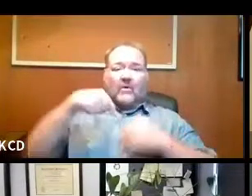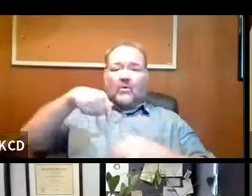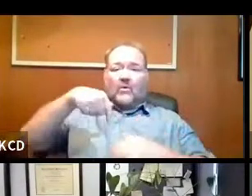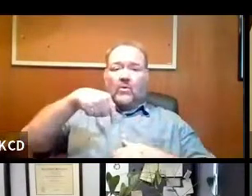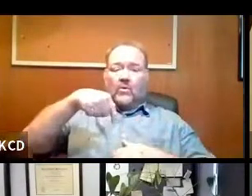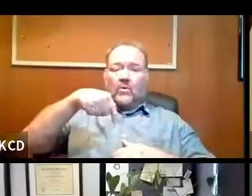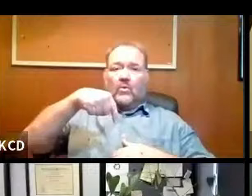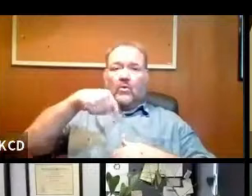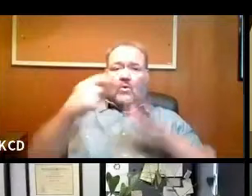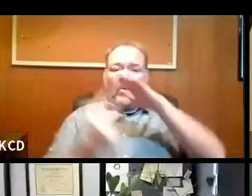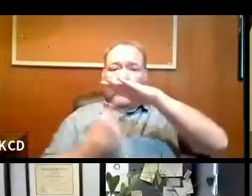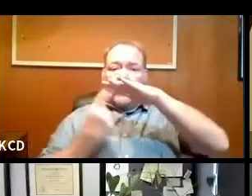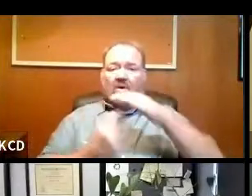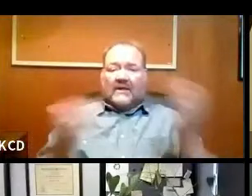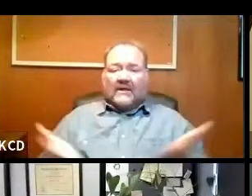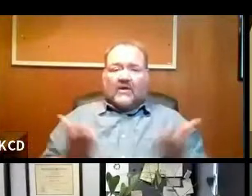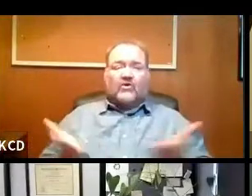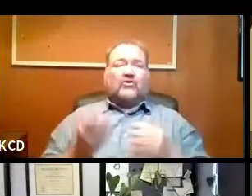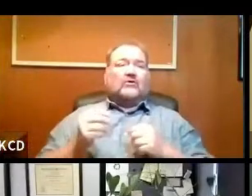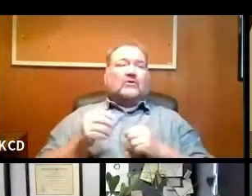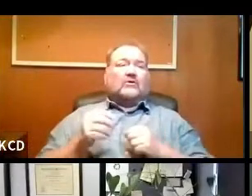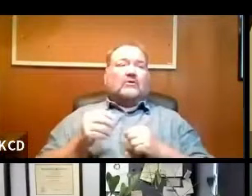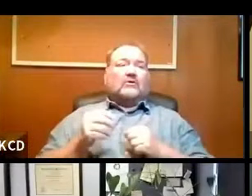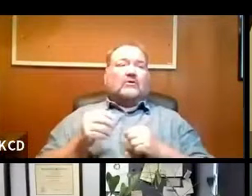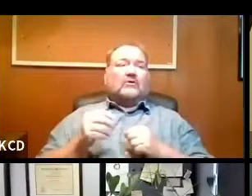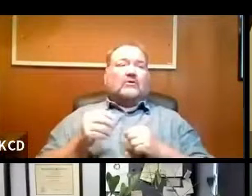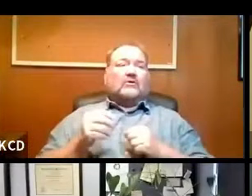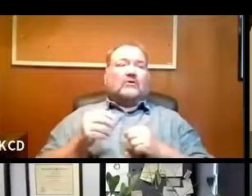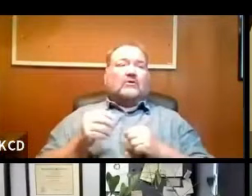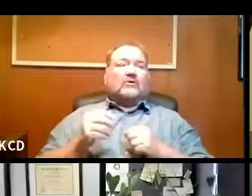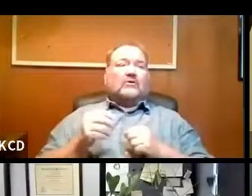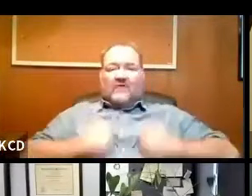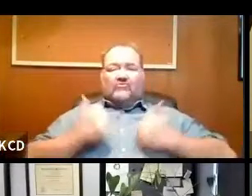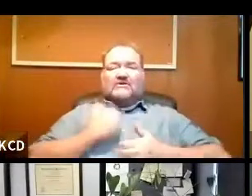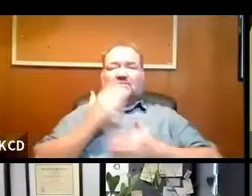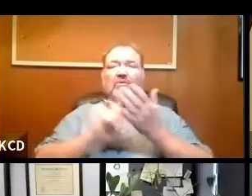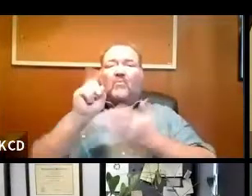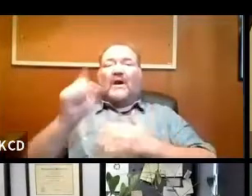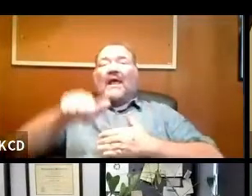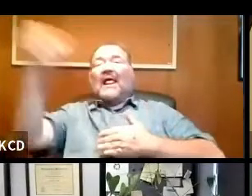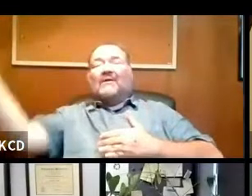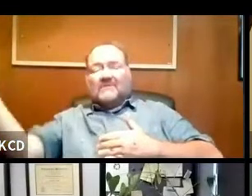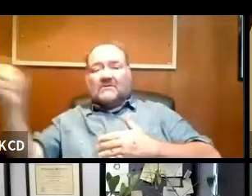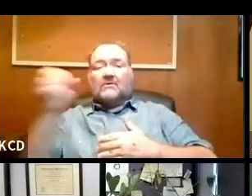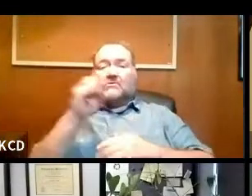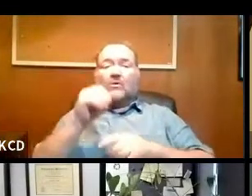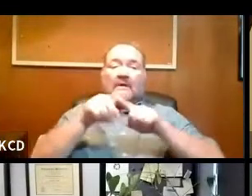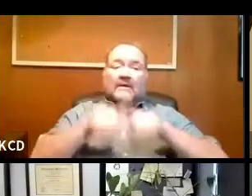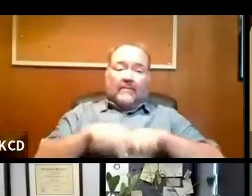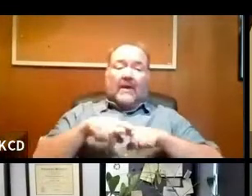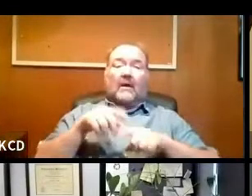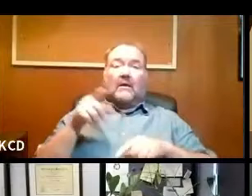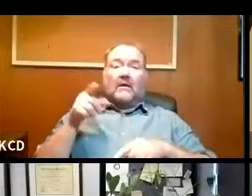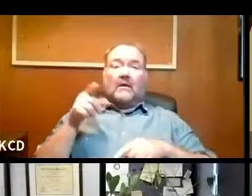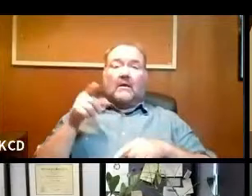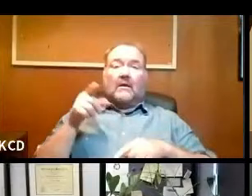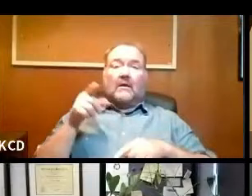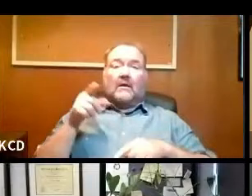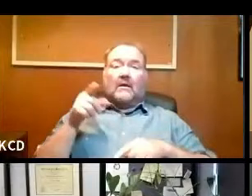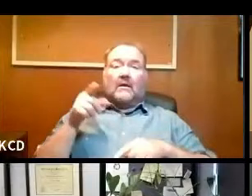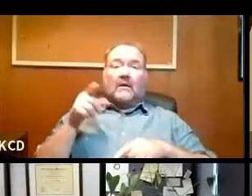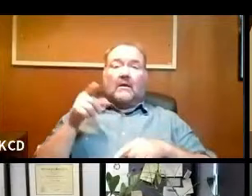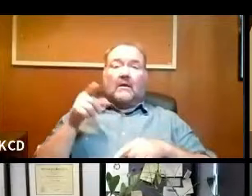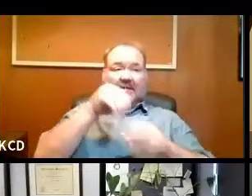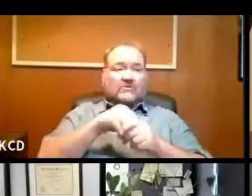here or have been isolated here, but may have an address somewhere else. So based on whether or not their case status